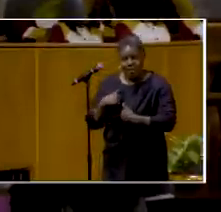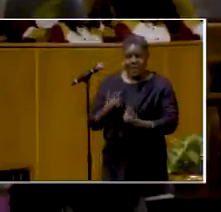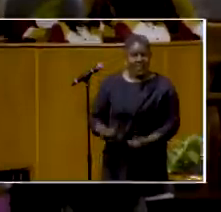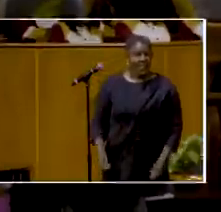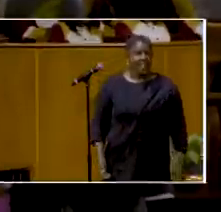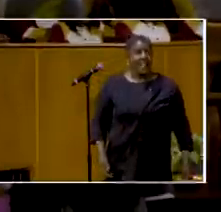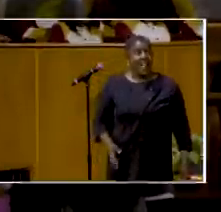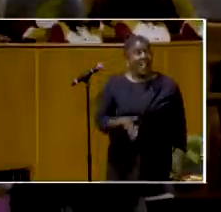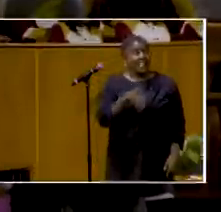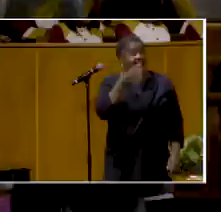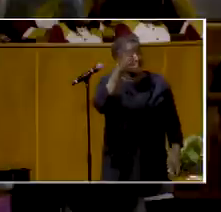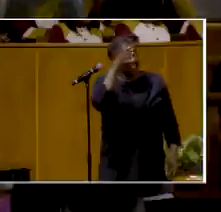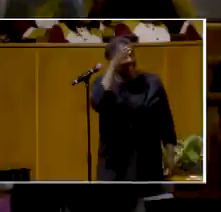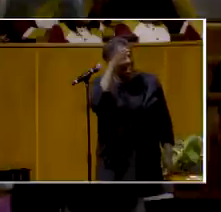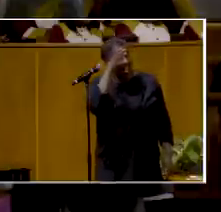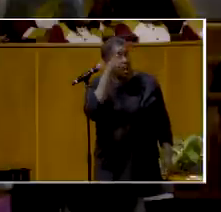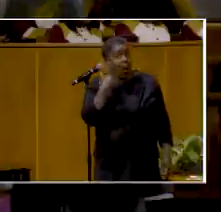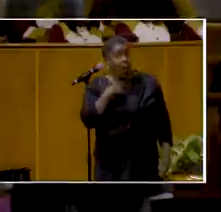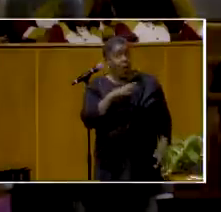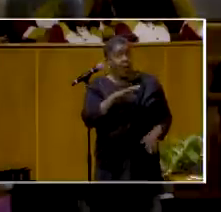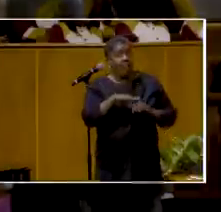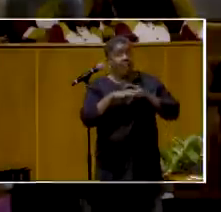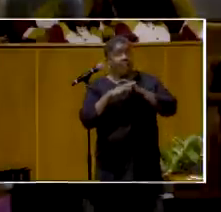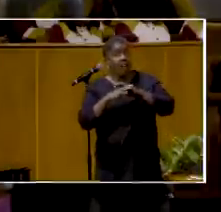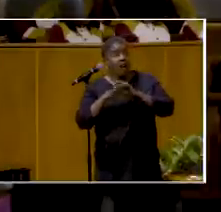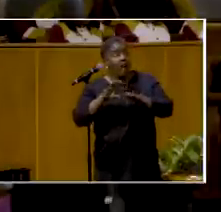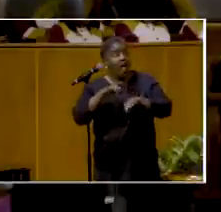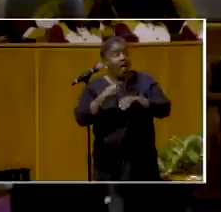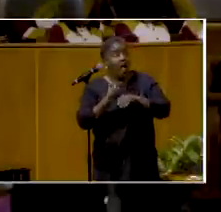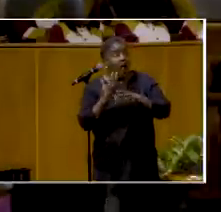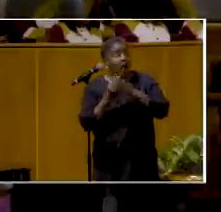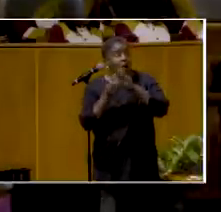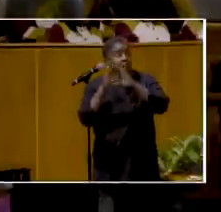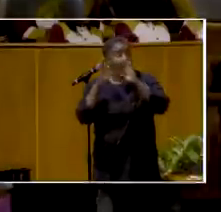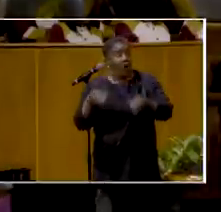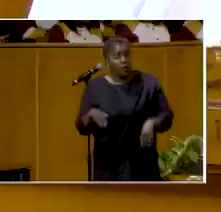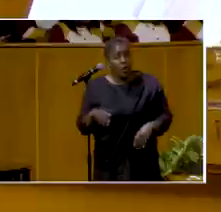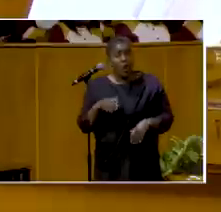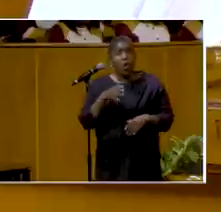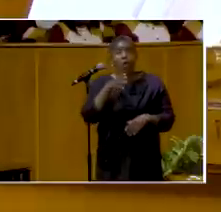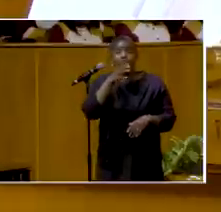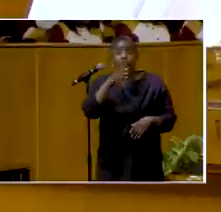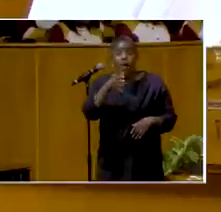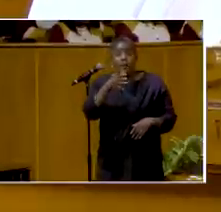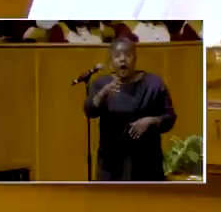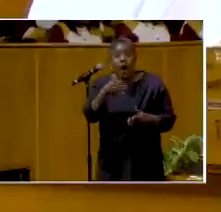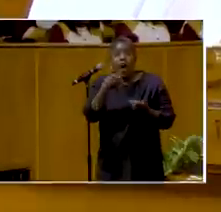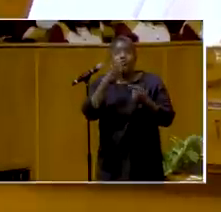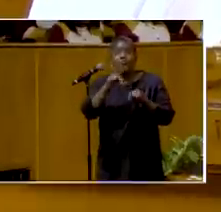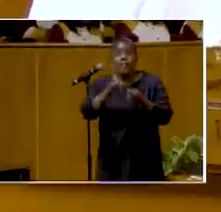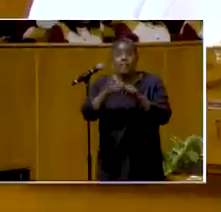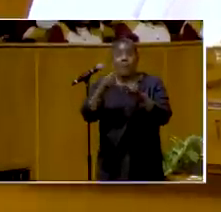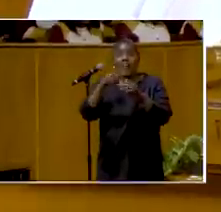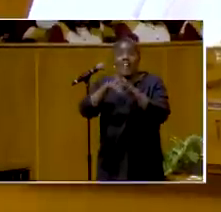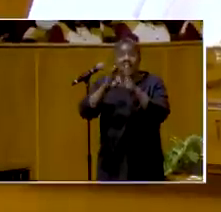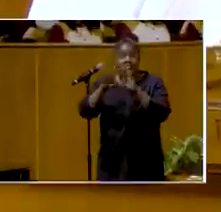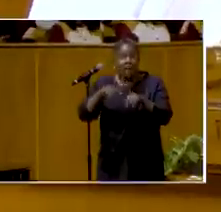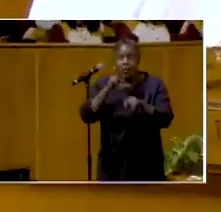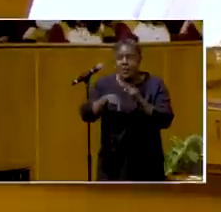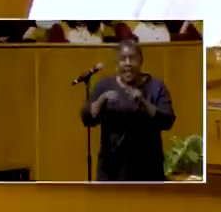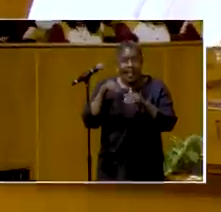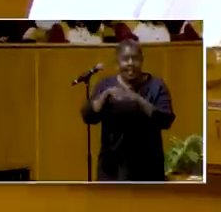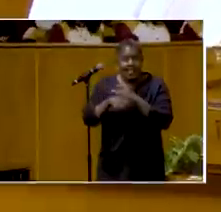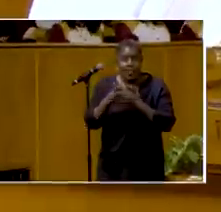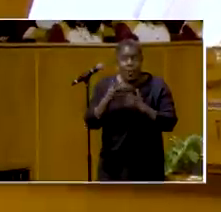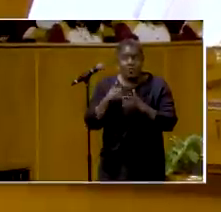He said, Dad, we are locked out of the house. Grandma's trying to break in the house. We can't get in. She